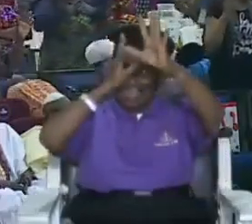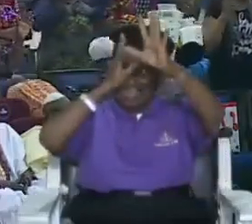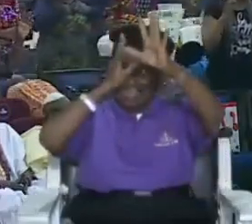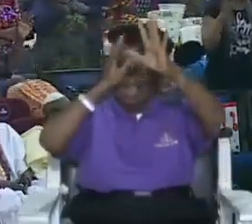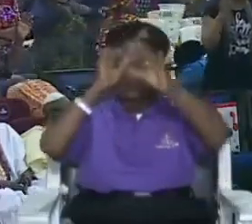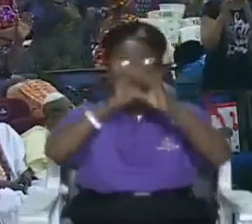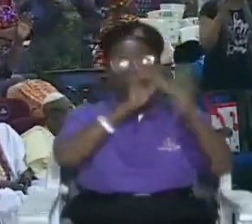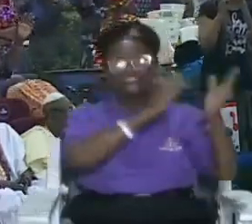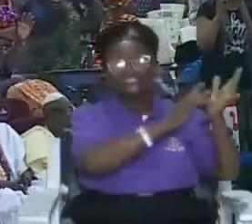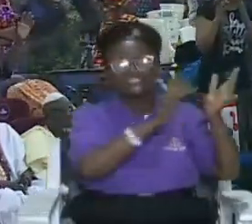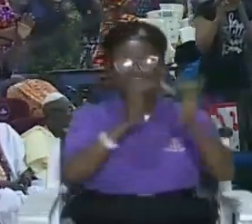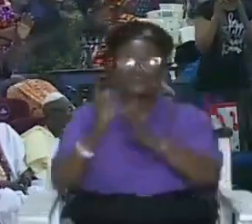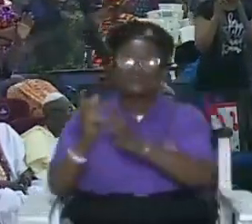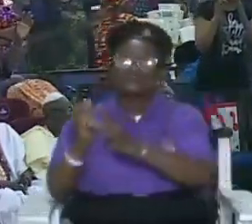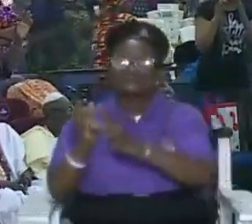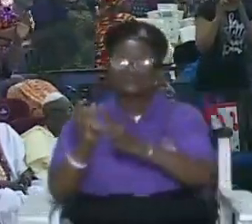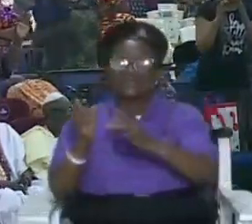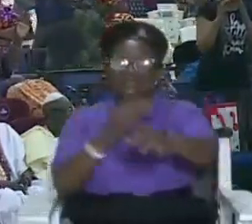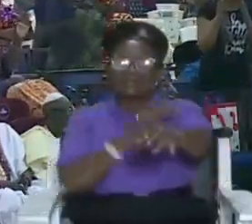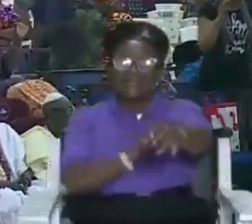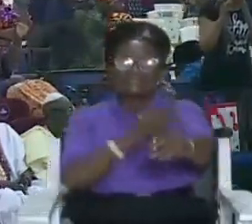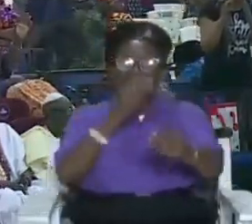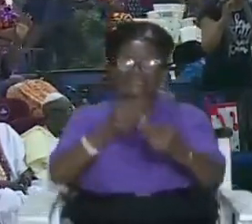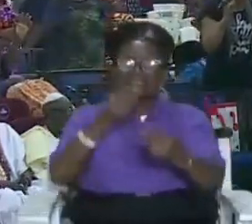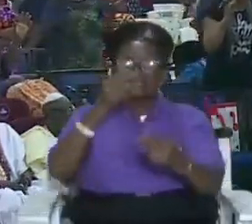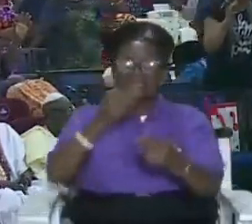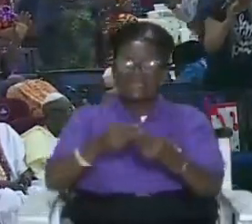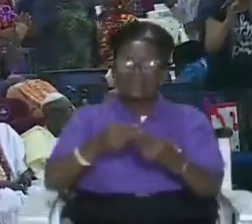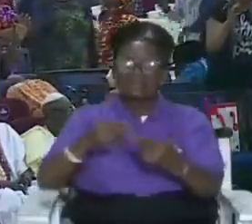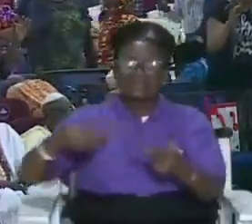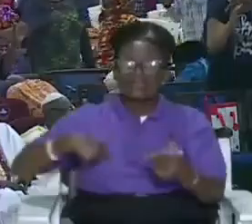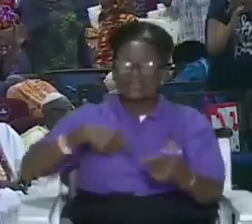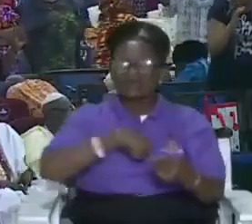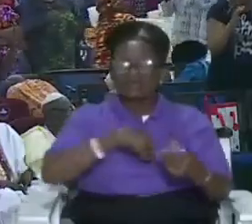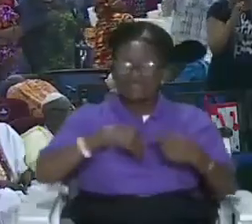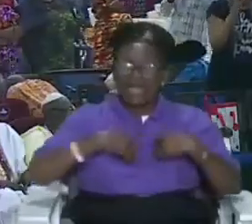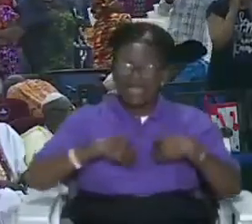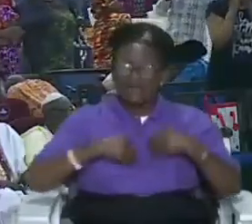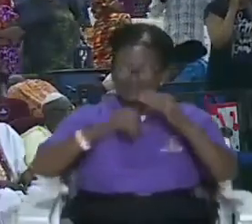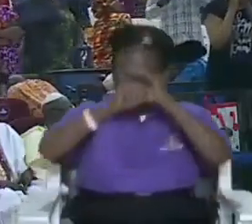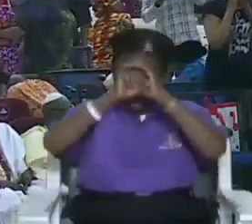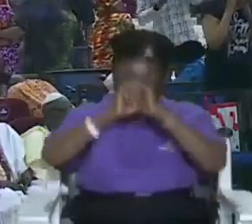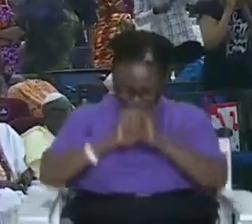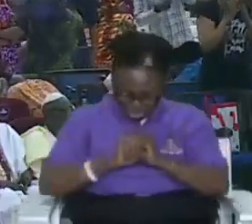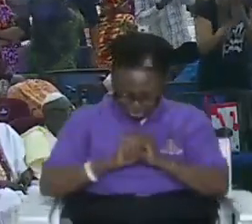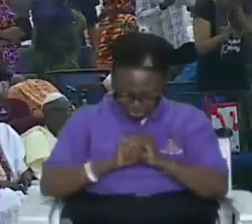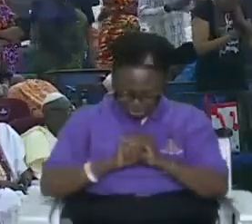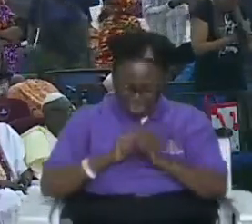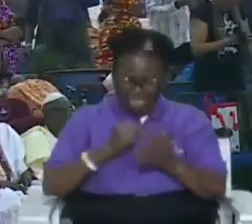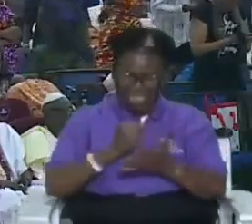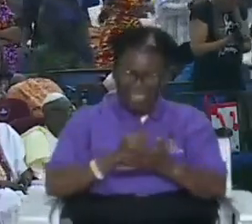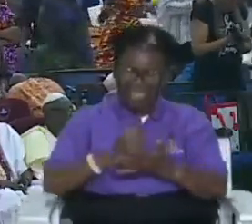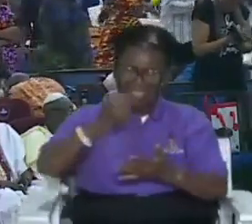In Jesus' mighty name, we have worshiped.